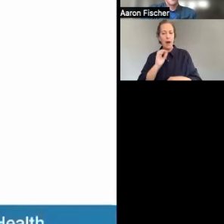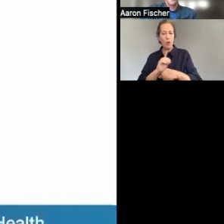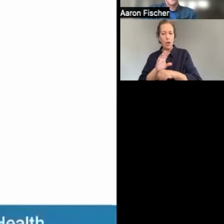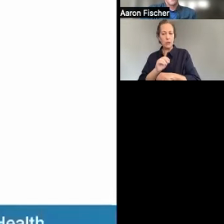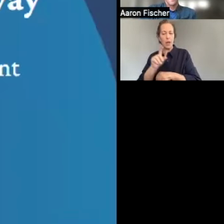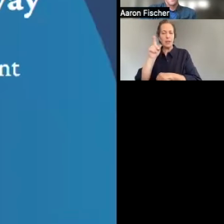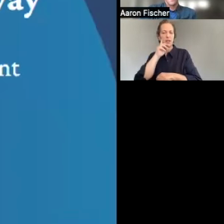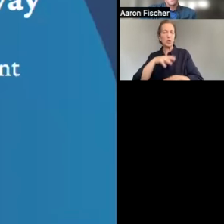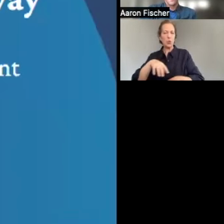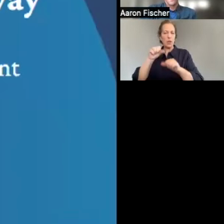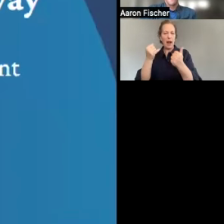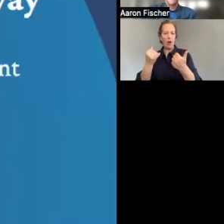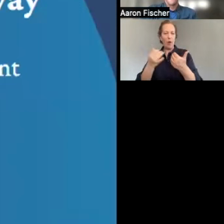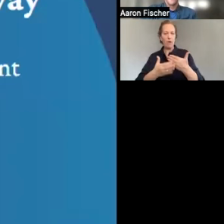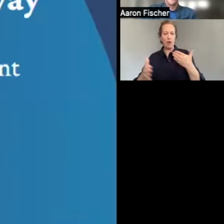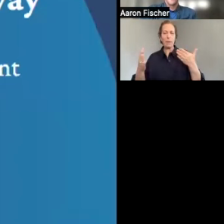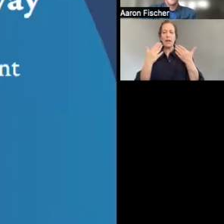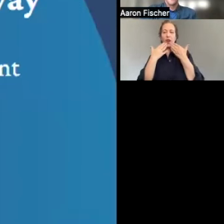over from here. Thank you.